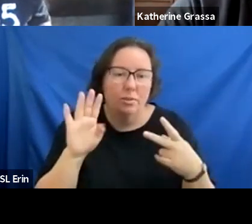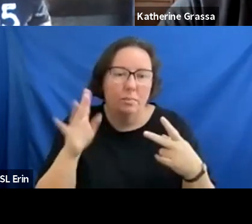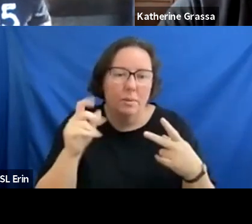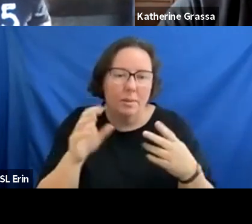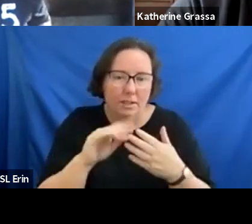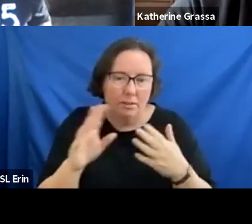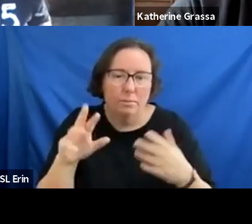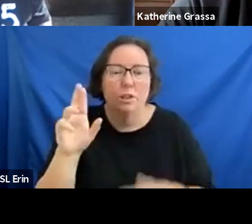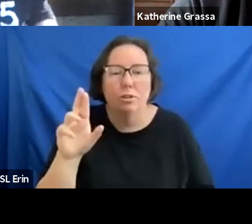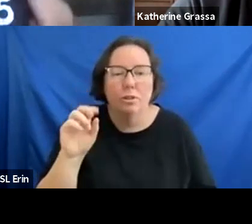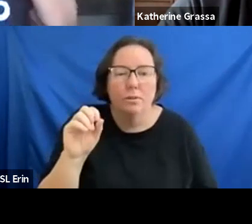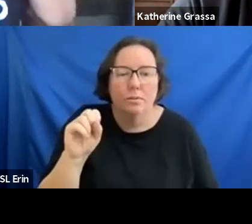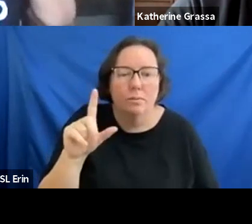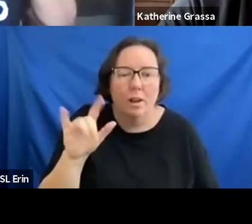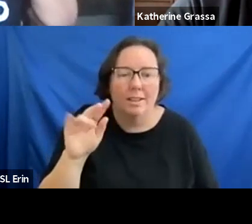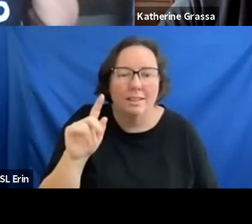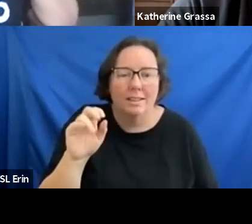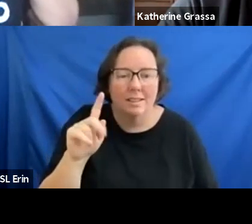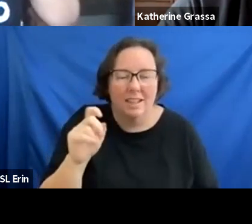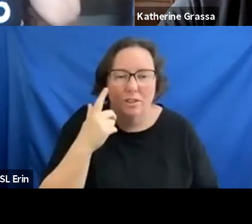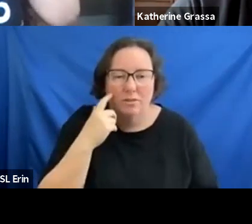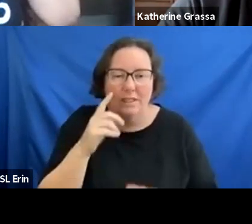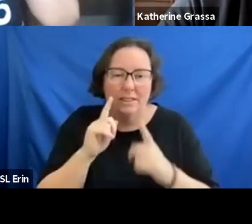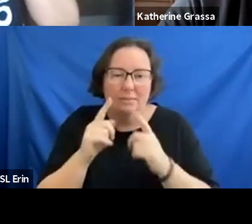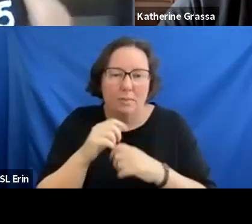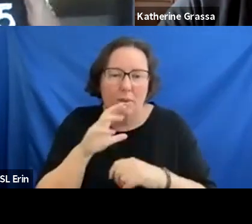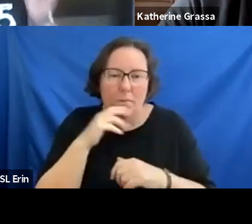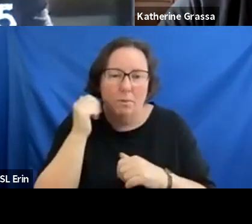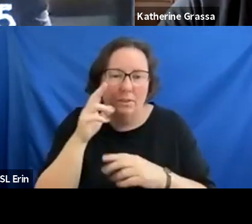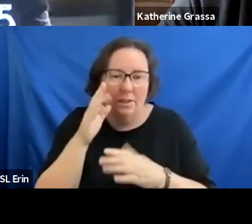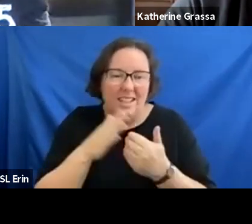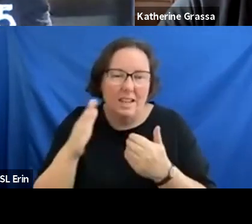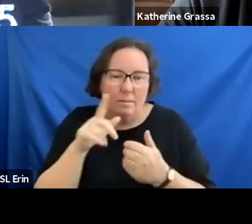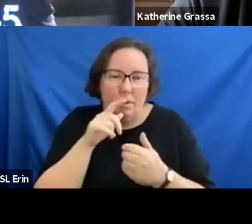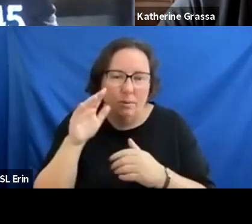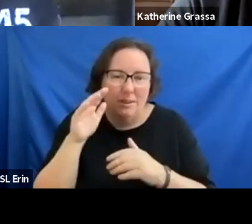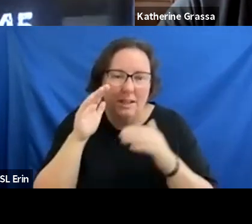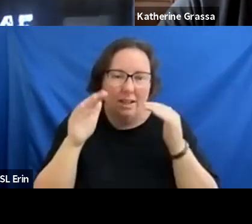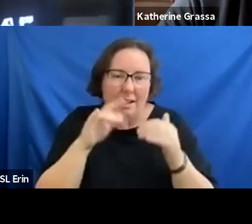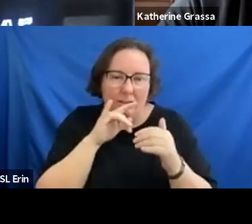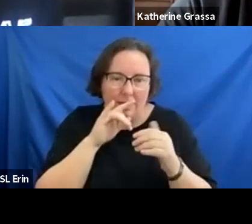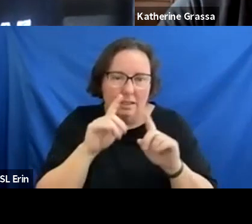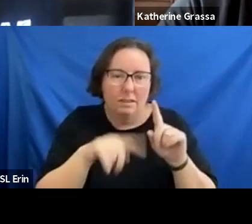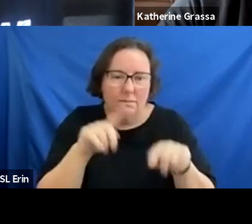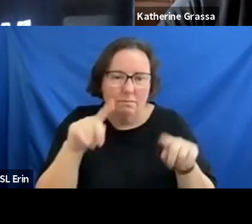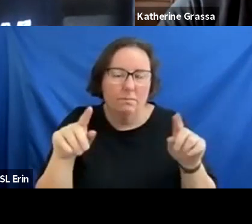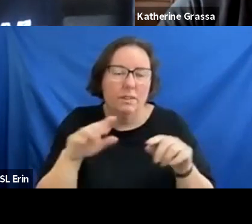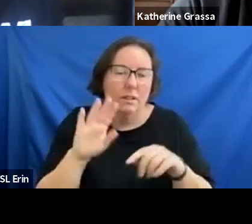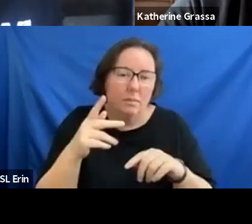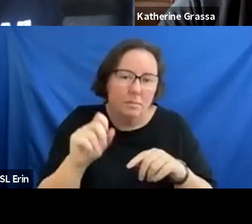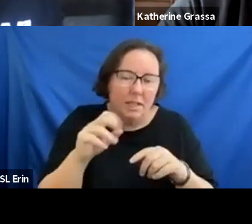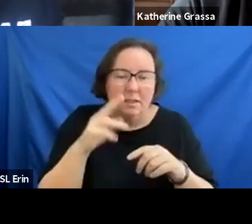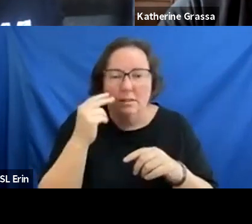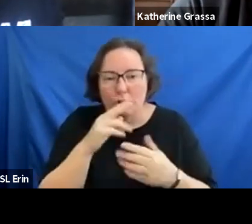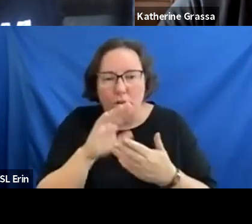was recently speaking with an older neighbor this is an anecdote, an older neighbor whose adult kids had attended a mix of BPS and parochial